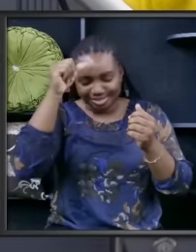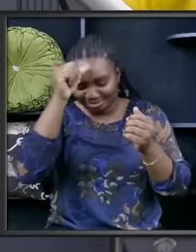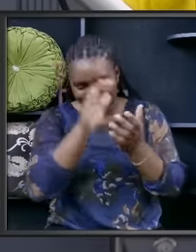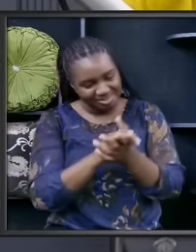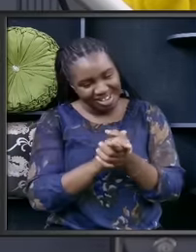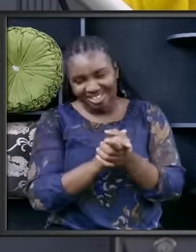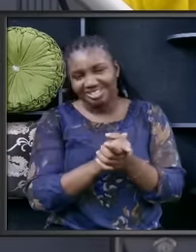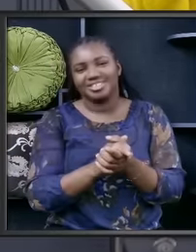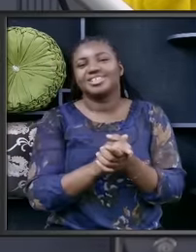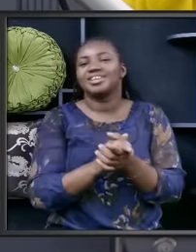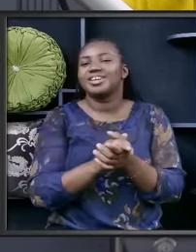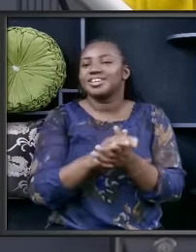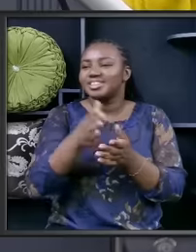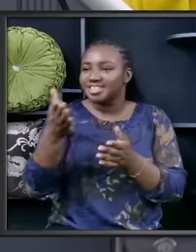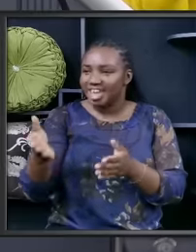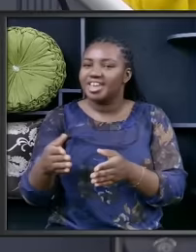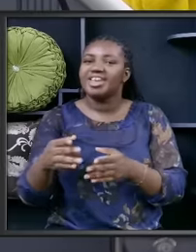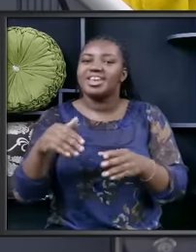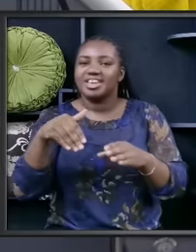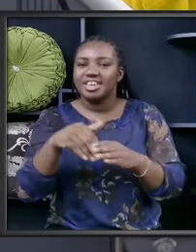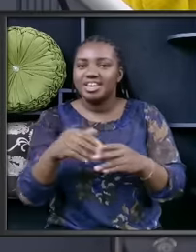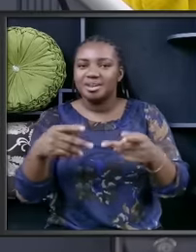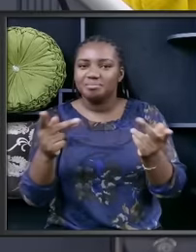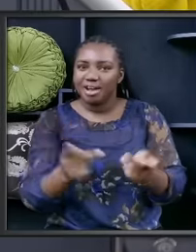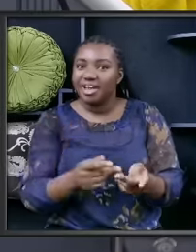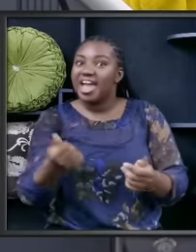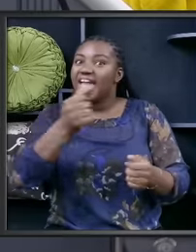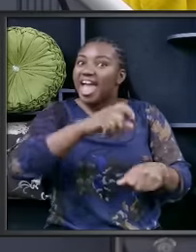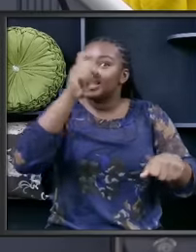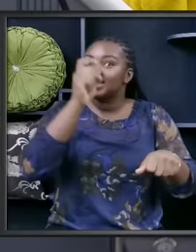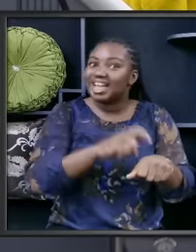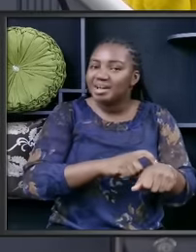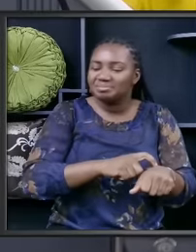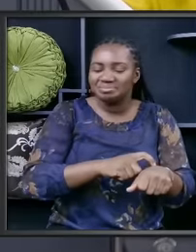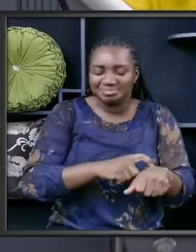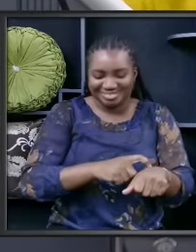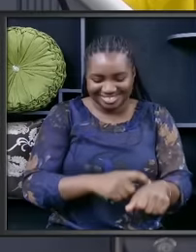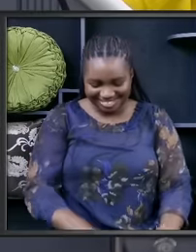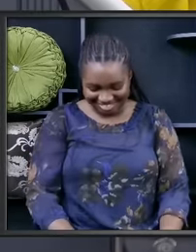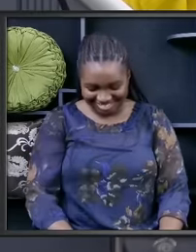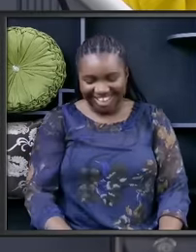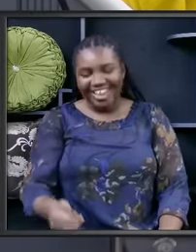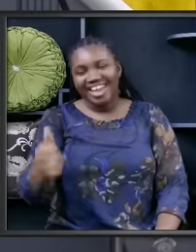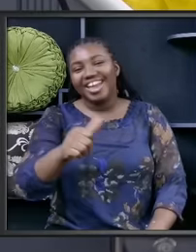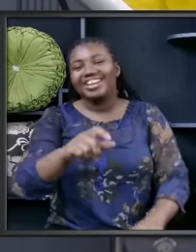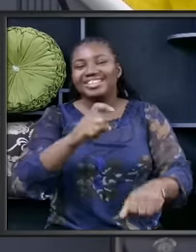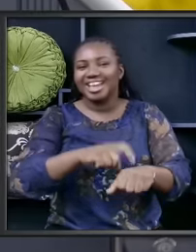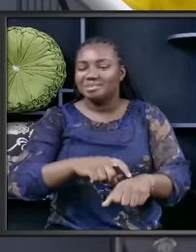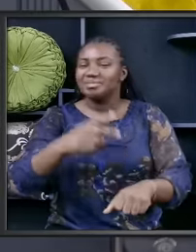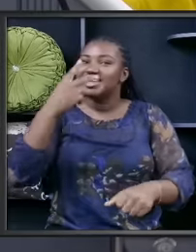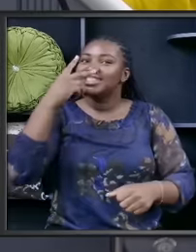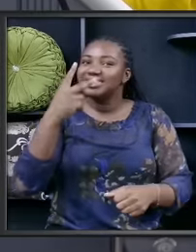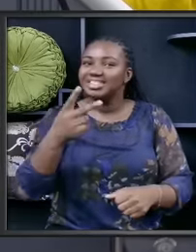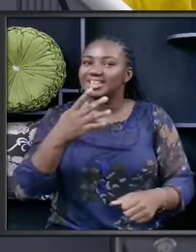My husband picture for the album. He go say, Sonny. Sonny. And you dead there? I'm dead there, sir. Your sister are